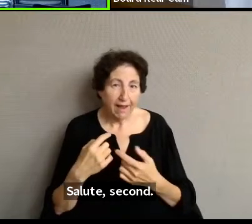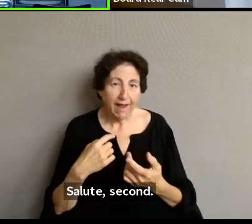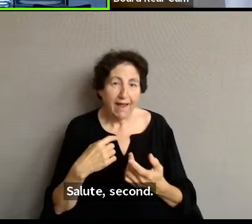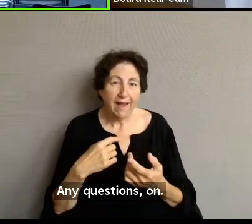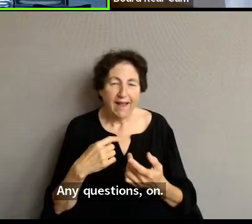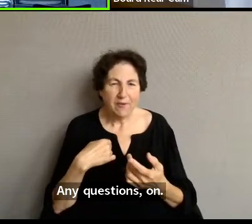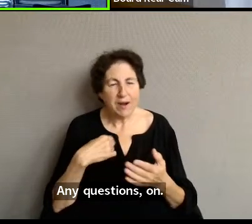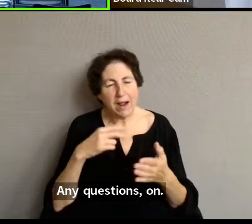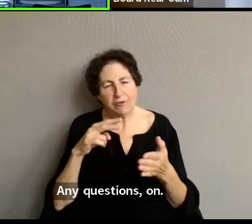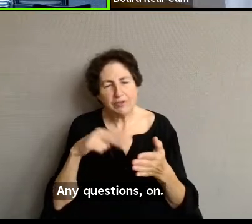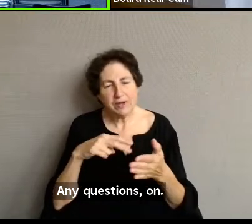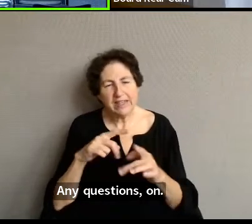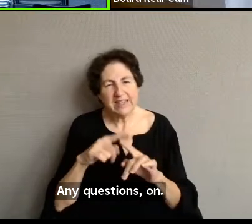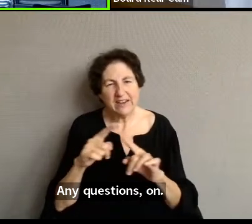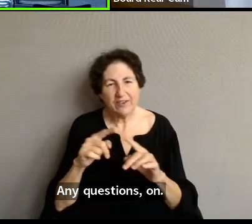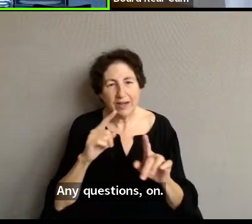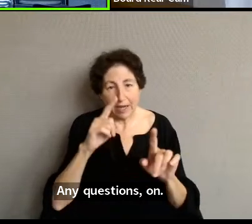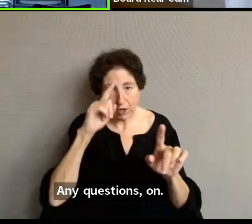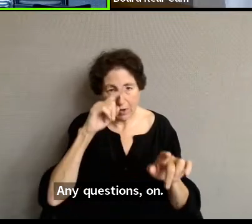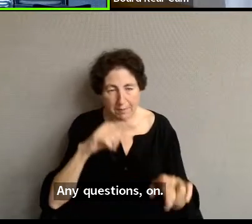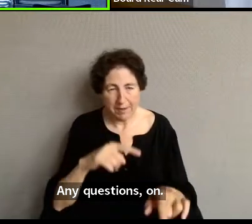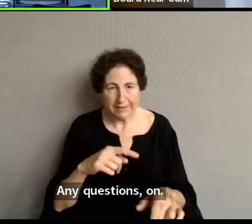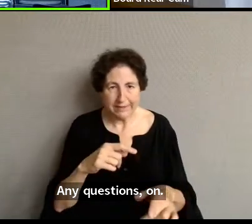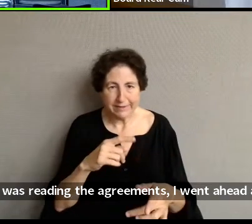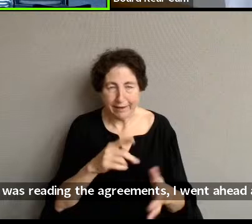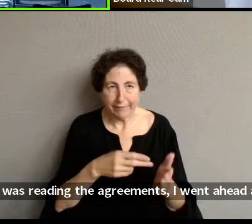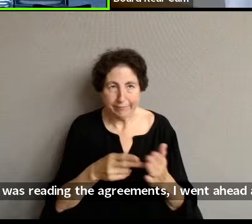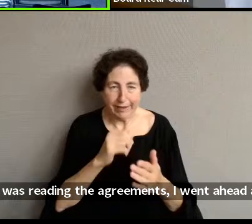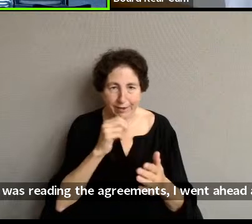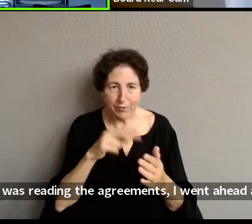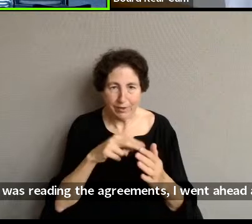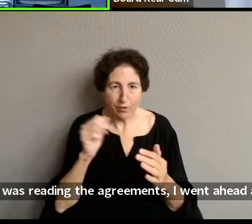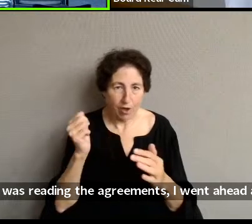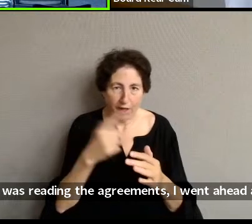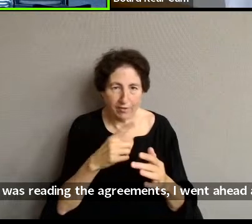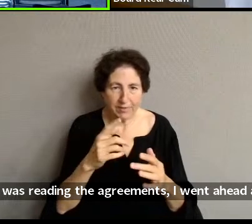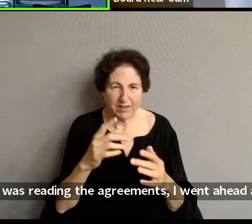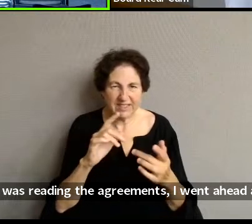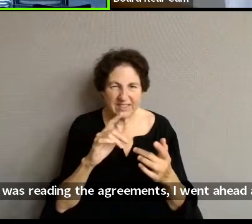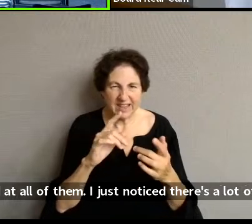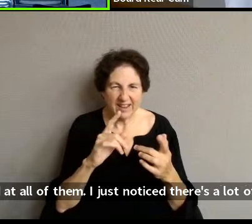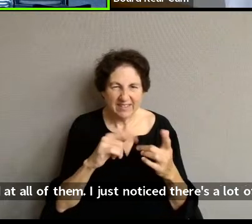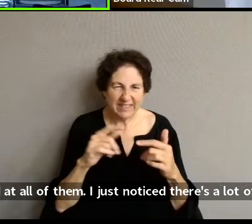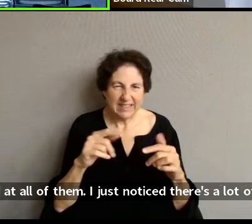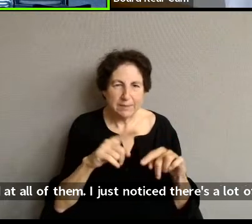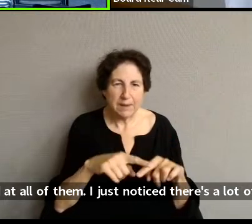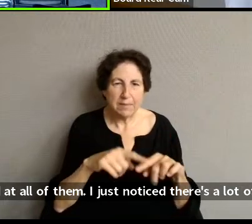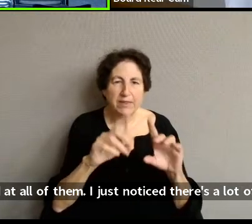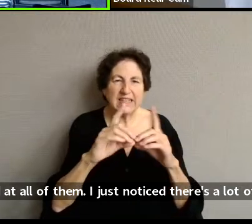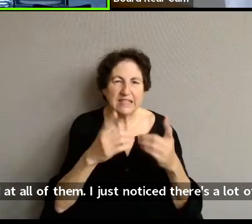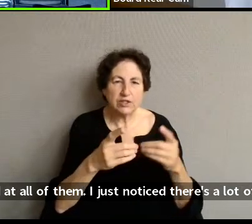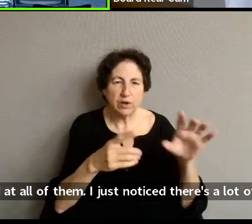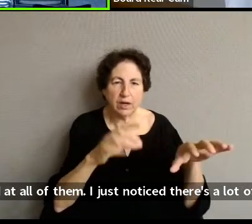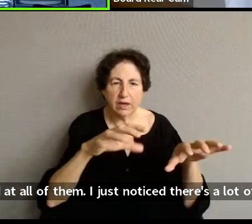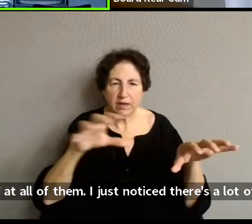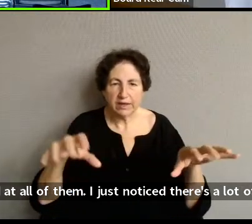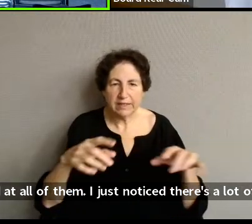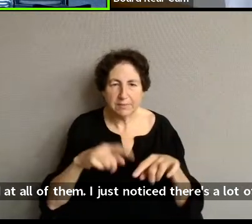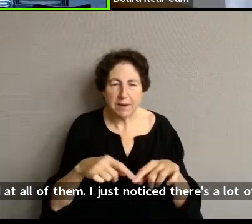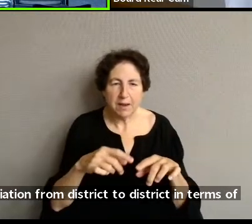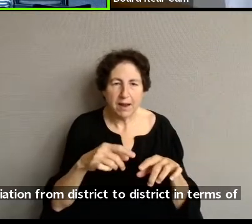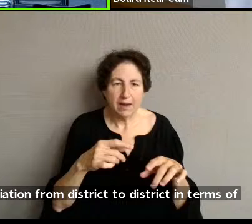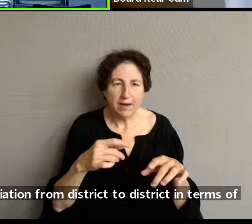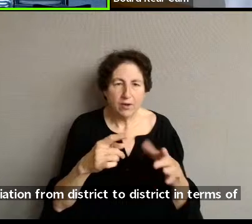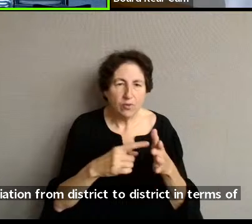As I was reading the agreements, I went ahead and kind of looked at all of them. I just noticed there's a lot of variation from district to district, in terms of what's included and